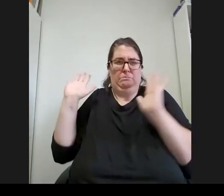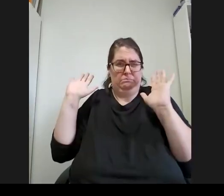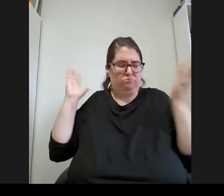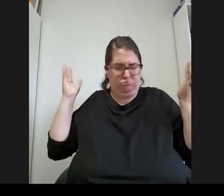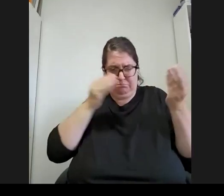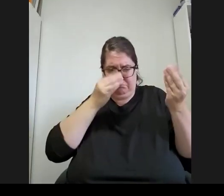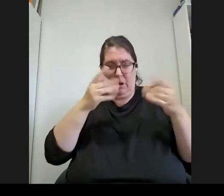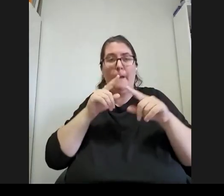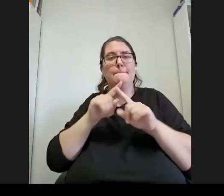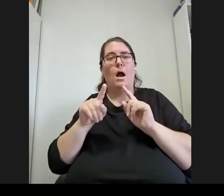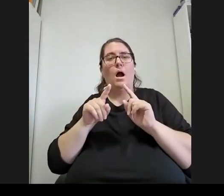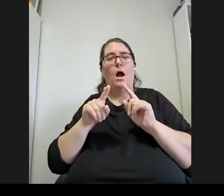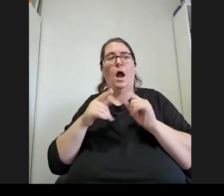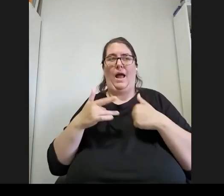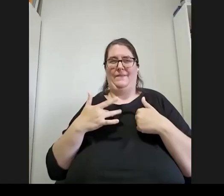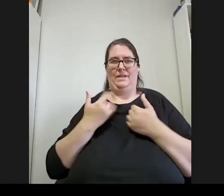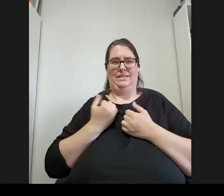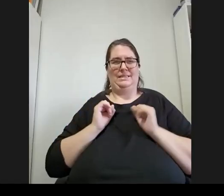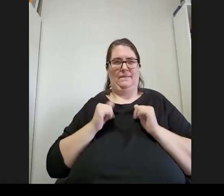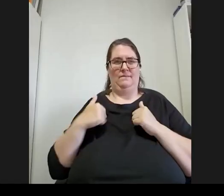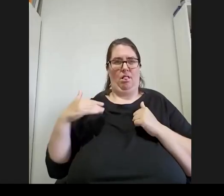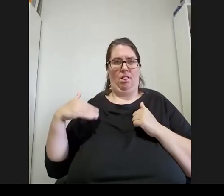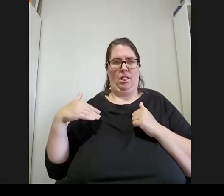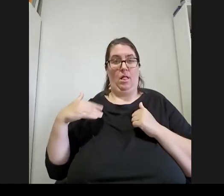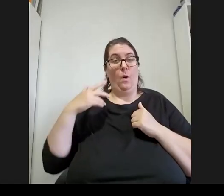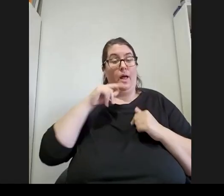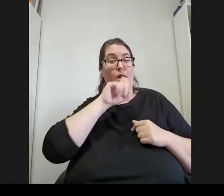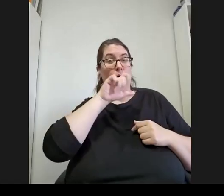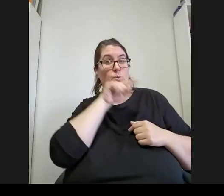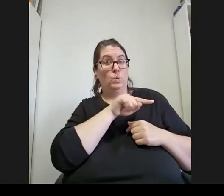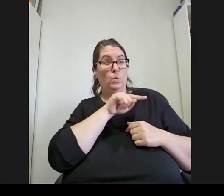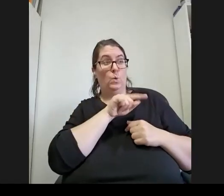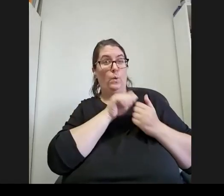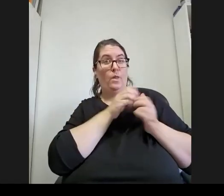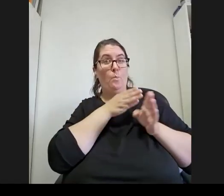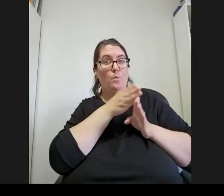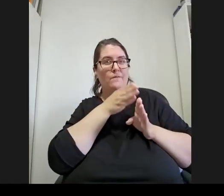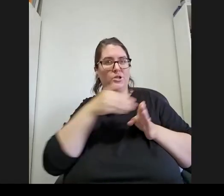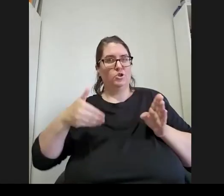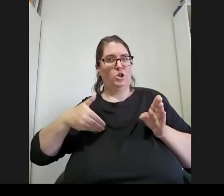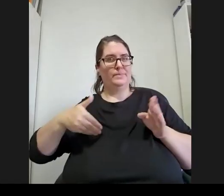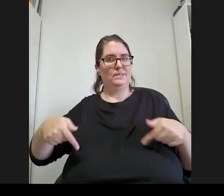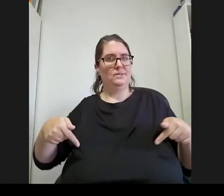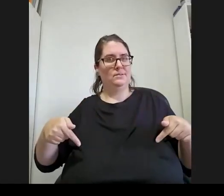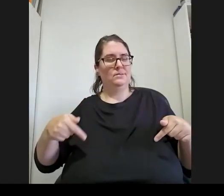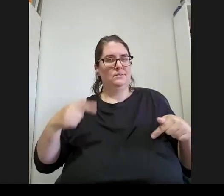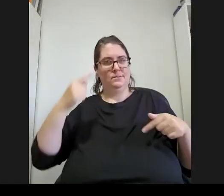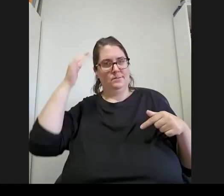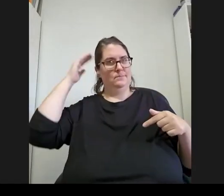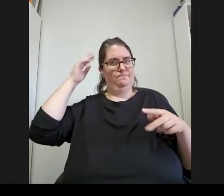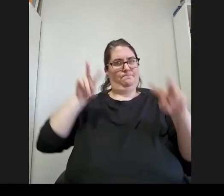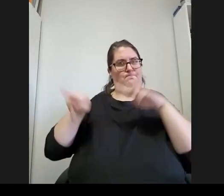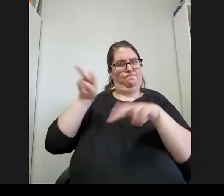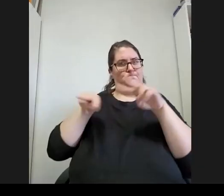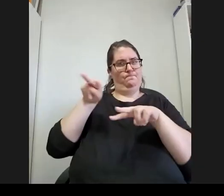I don't feel safe it to be used because the tool is designed with professional judgment. This tool is designed with